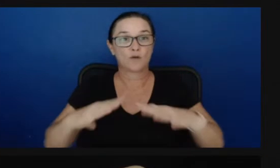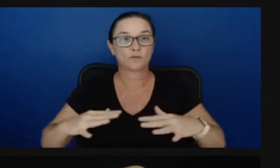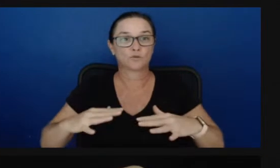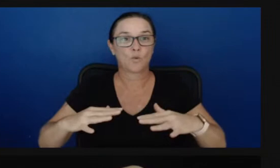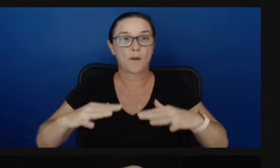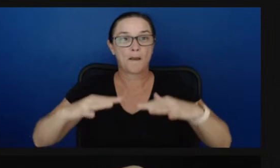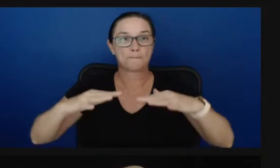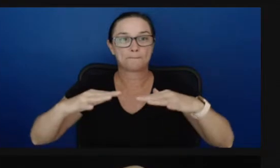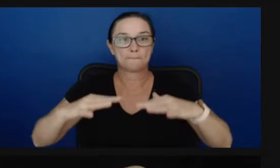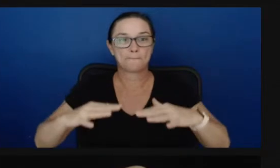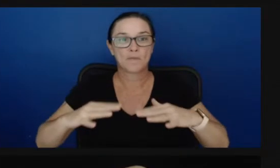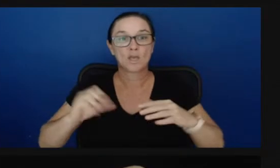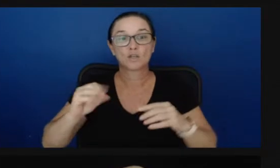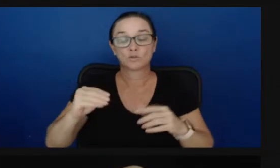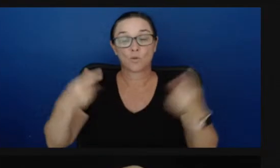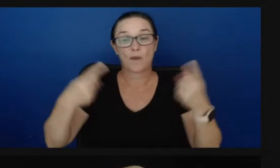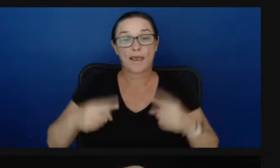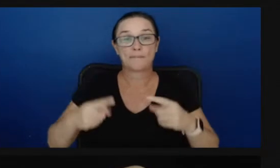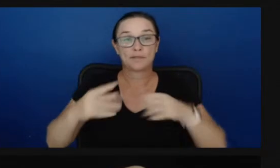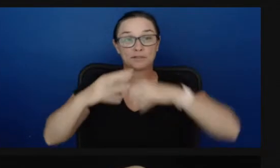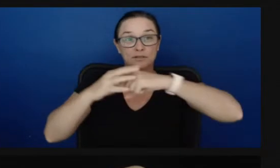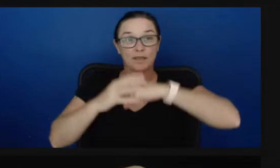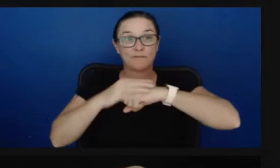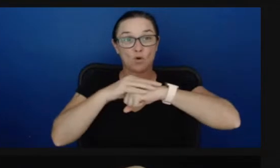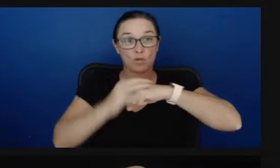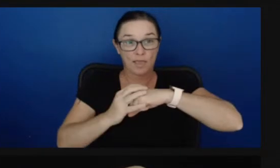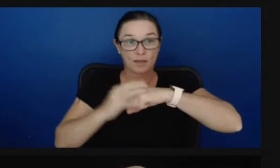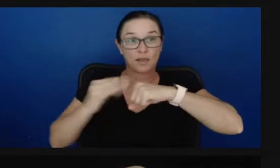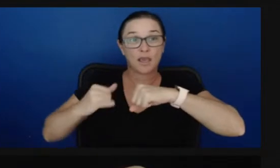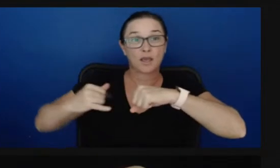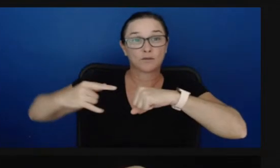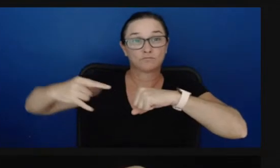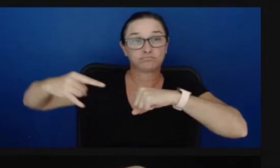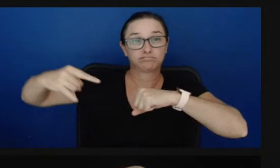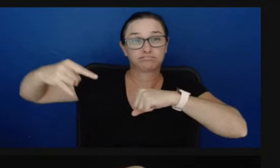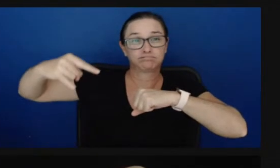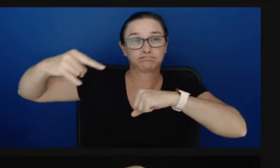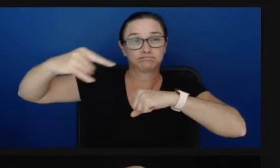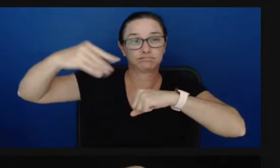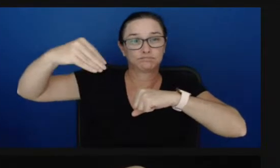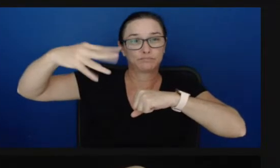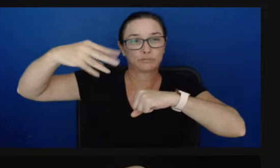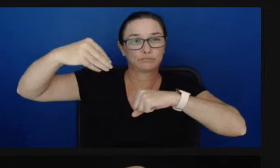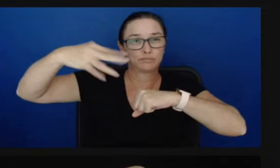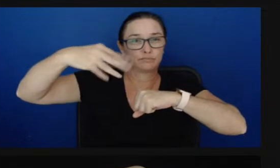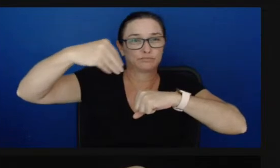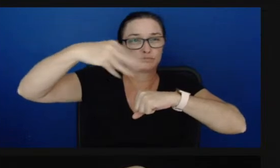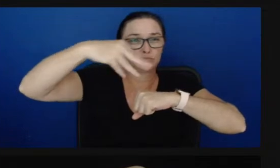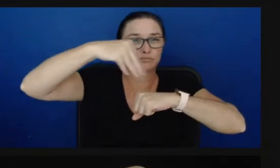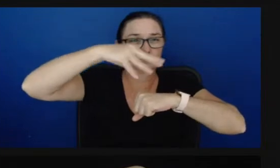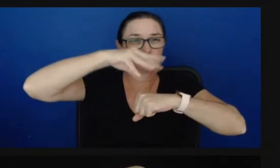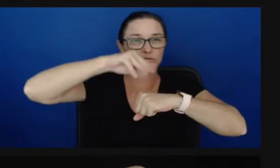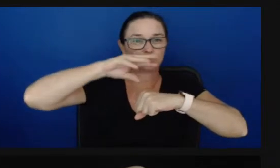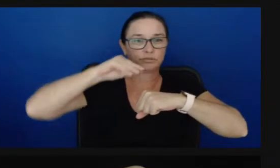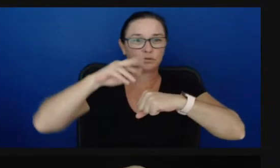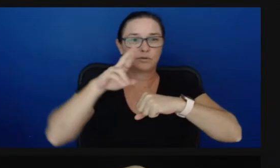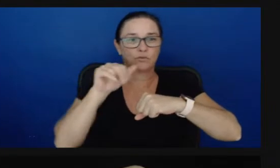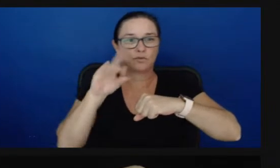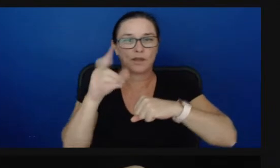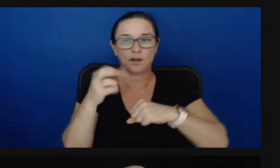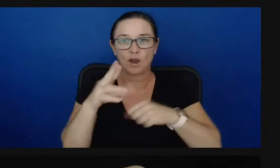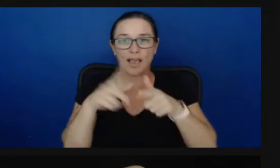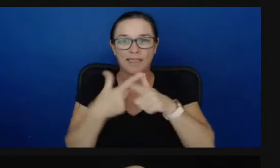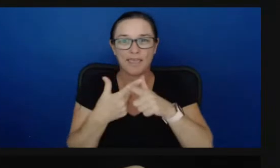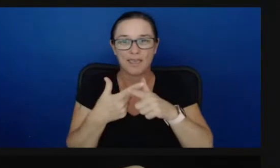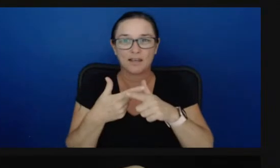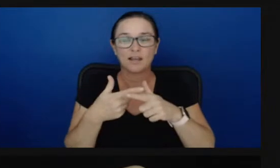is a satellite is flying over the land, imaging the land with radar, and essentially it knows the shape of the land. It then